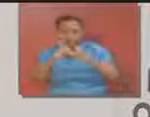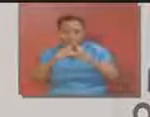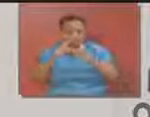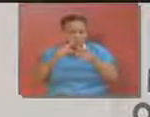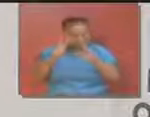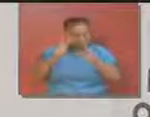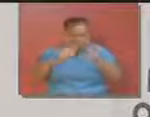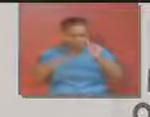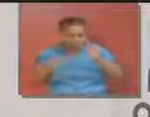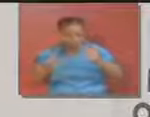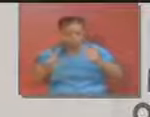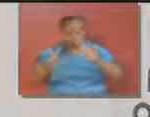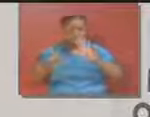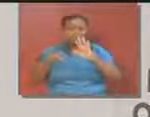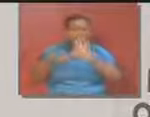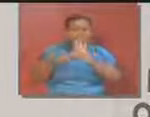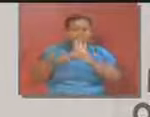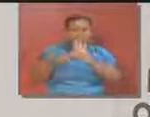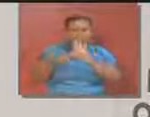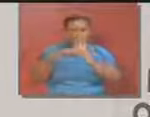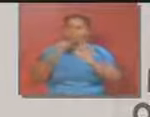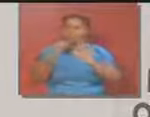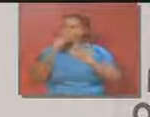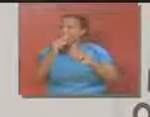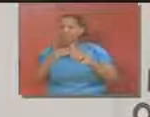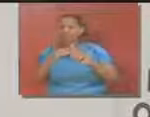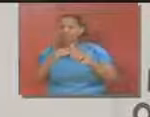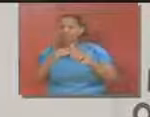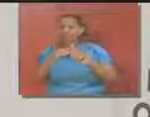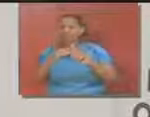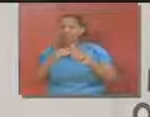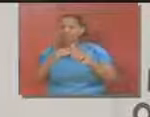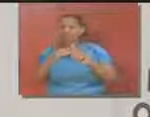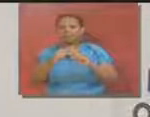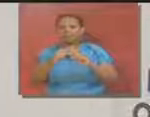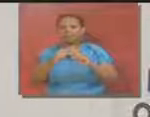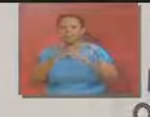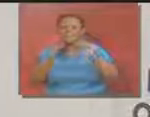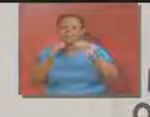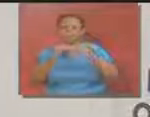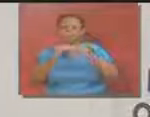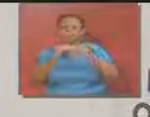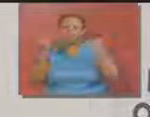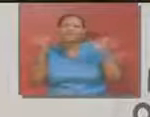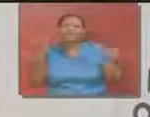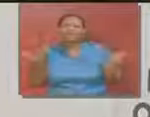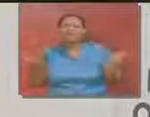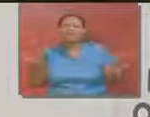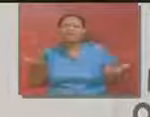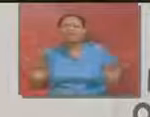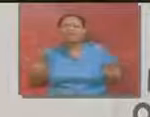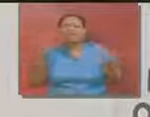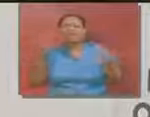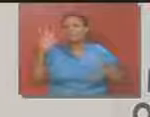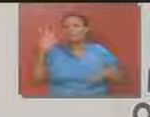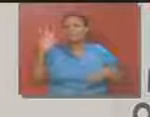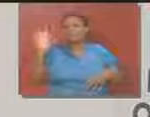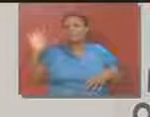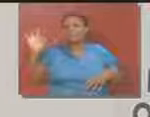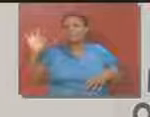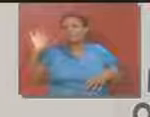not positive. So in fact, in terms of the numbers we have 29 children right now on